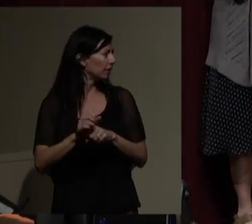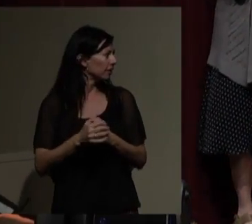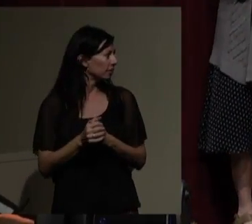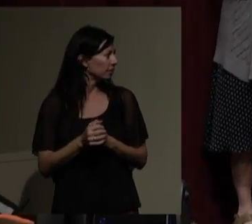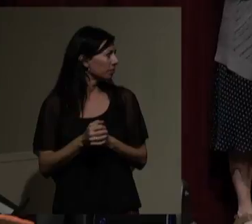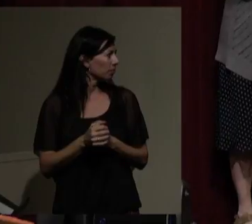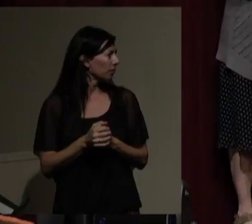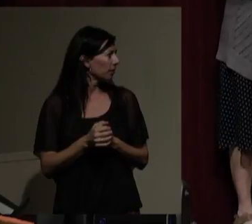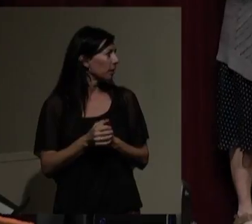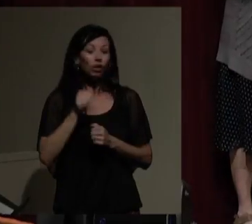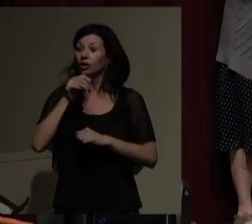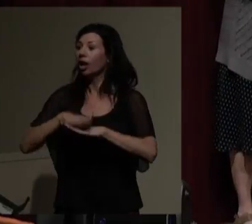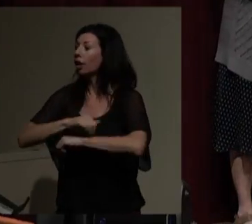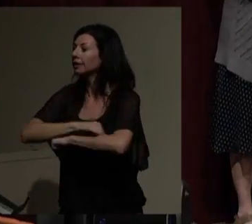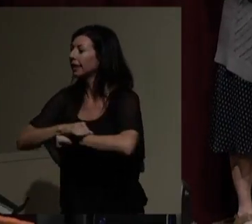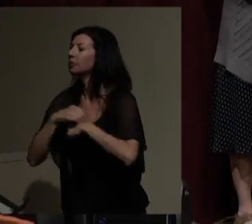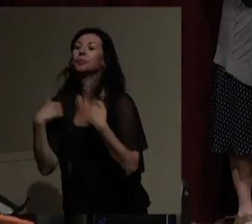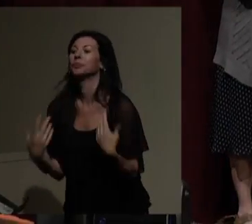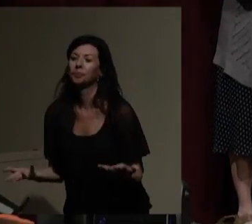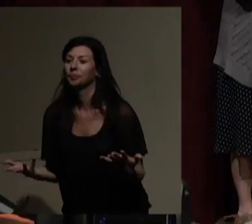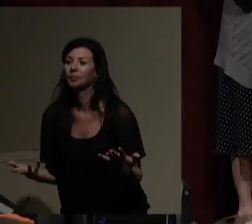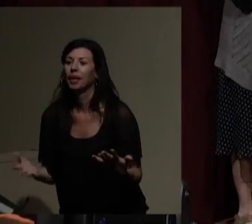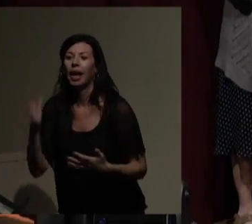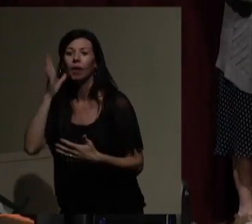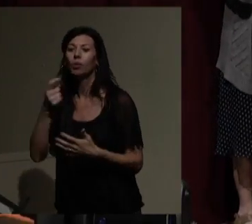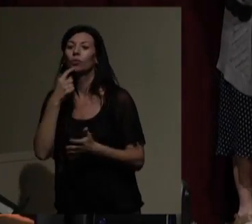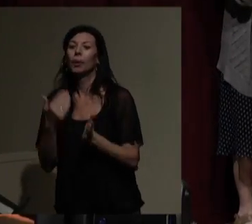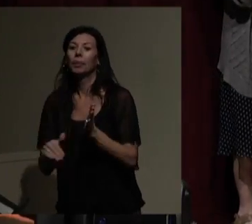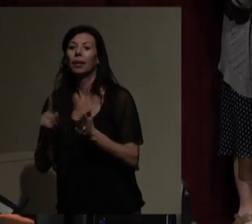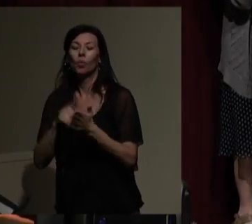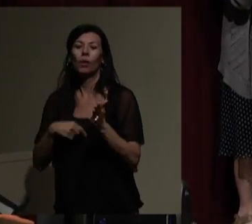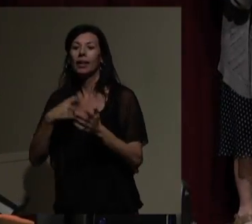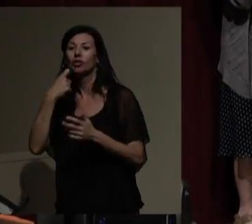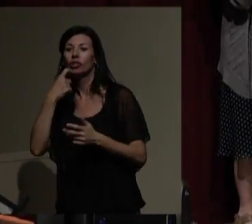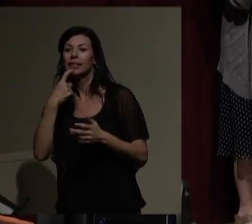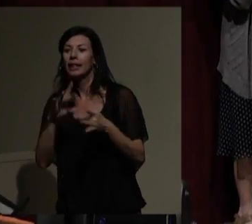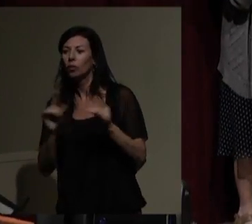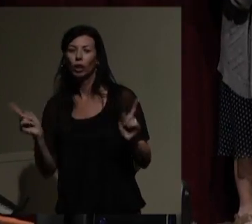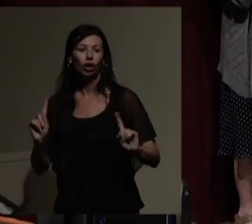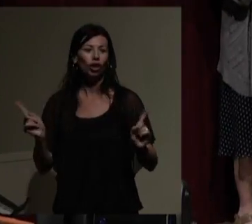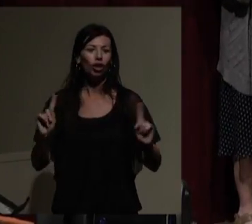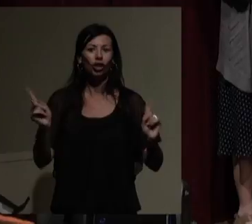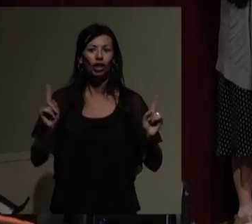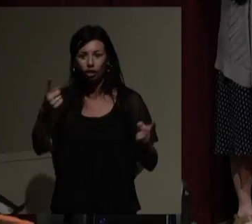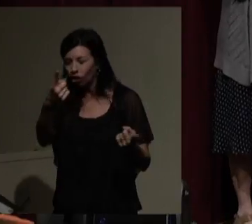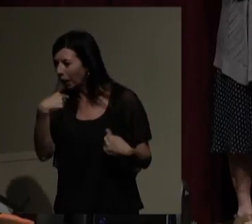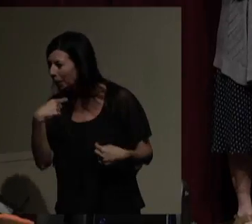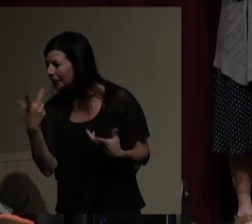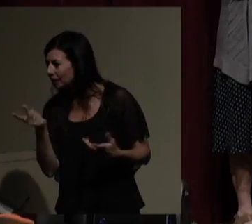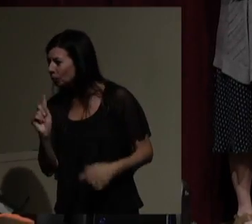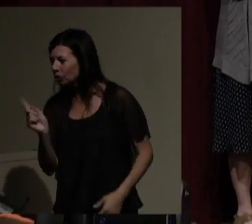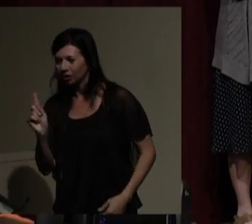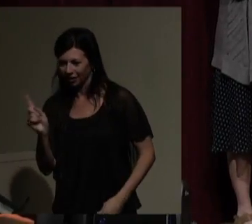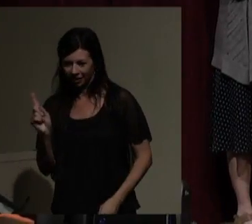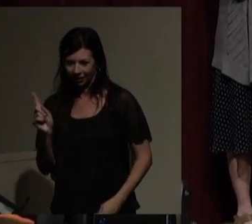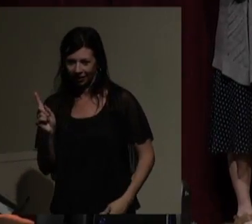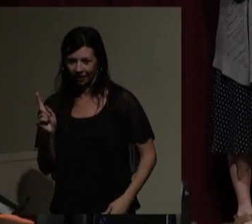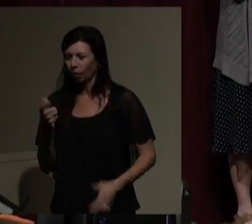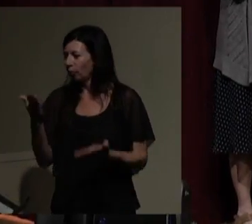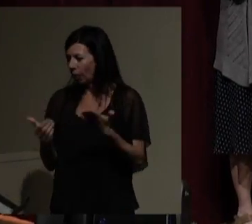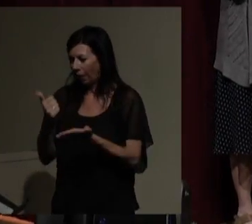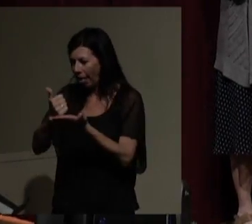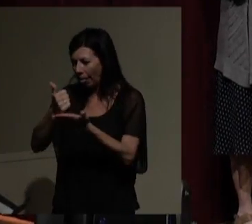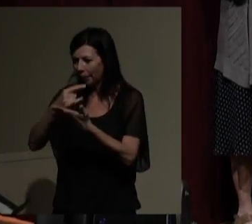And she's not on stage, so I'm gonna repeat what I just said, if you don't mind, so she hears if she's here. Is she coming? She's probably helping